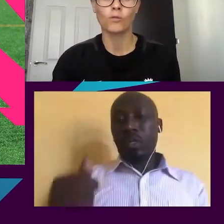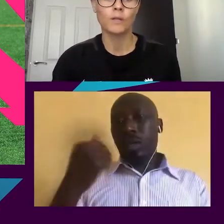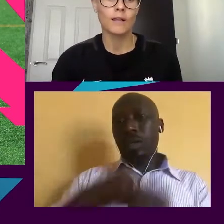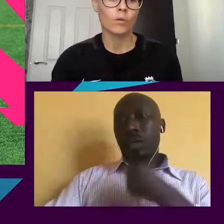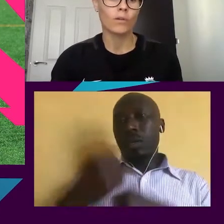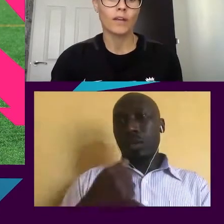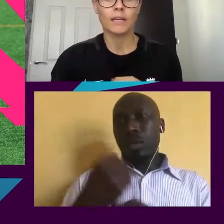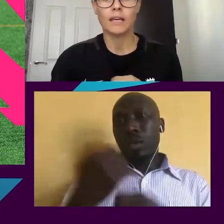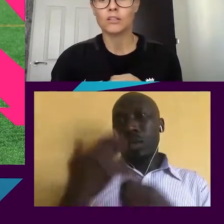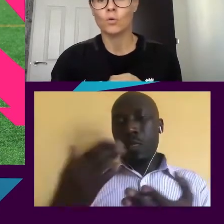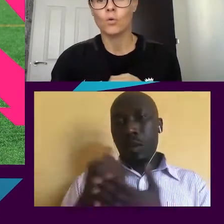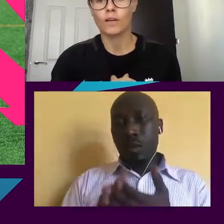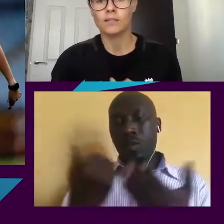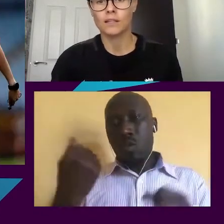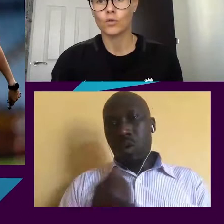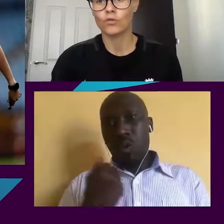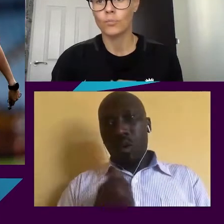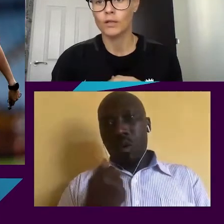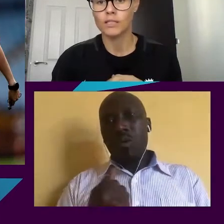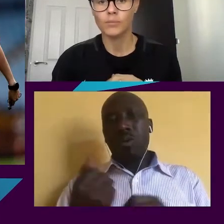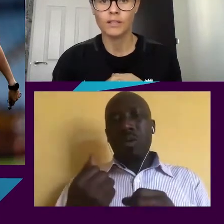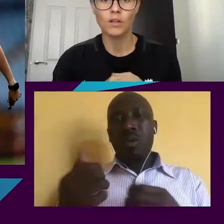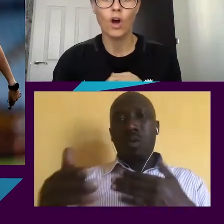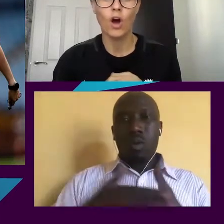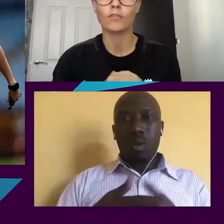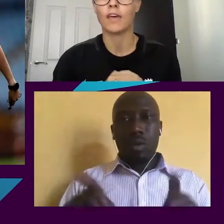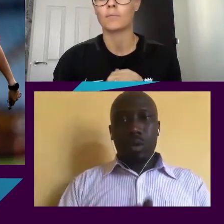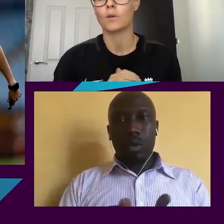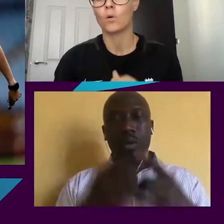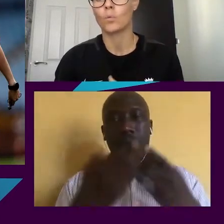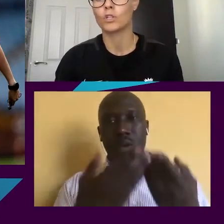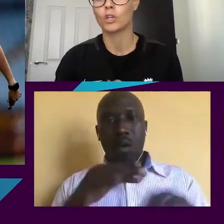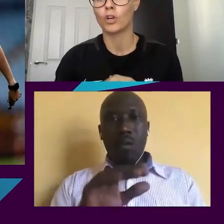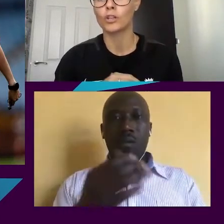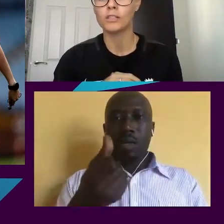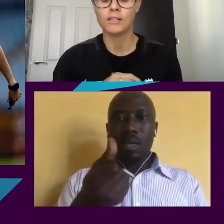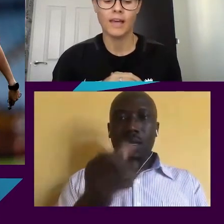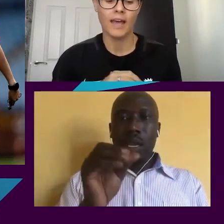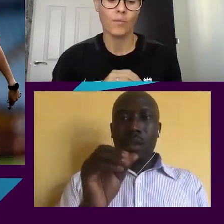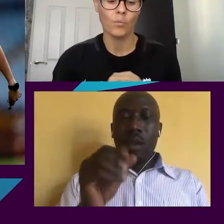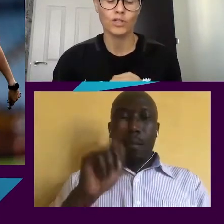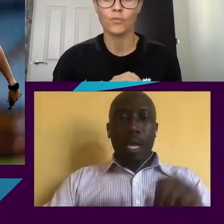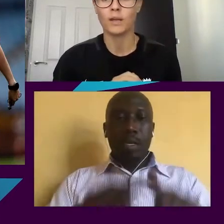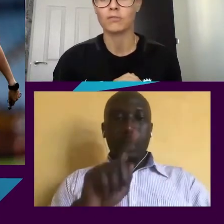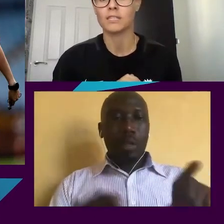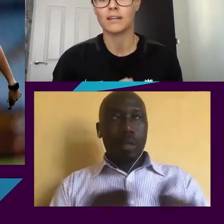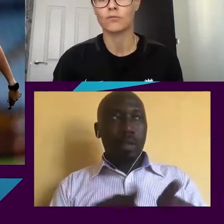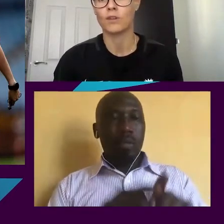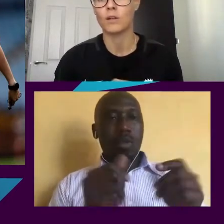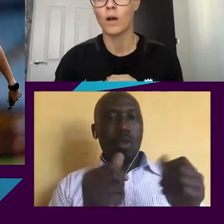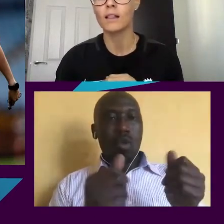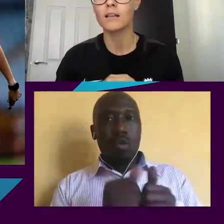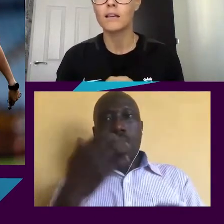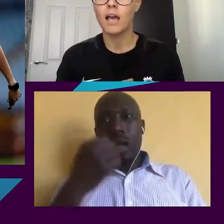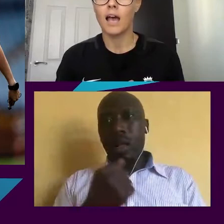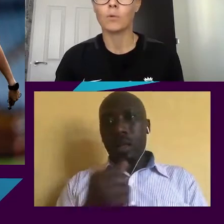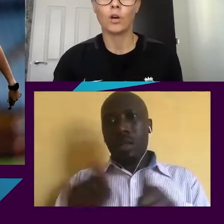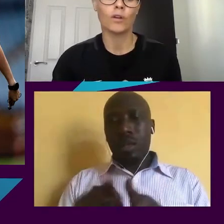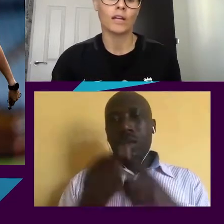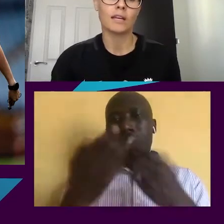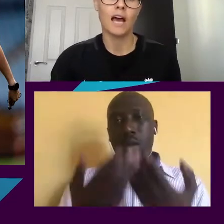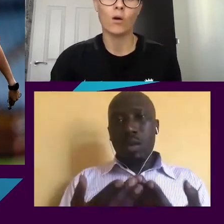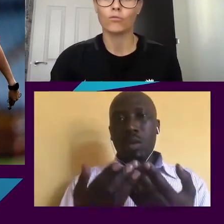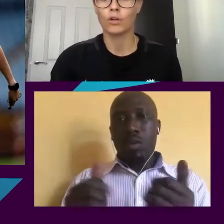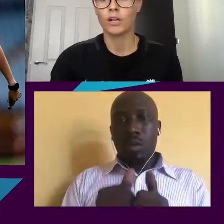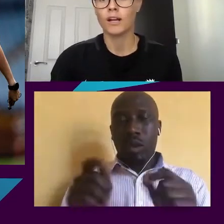workshops to clubs. We've engaged over 600 participants, half of them which are girls, which have been received really well. And